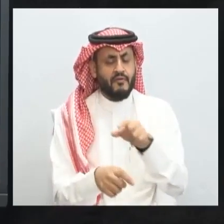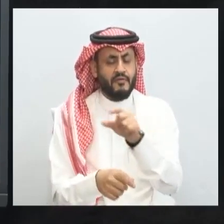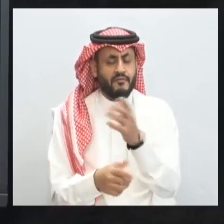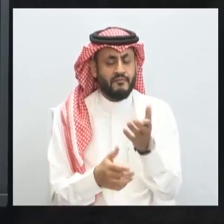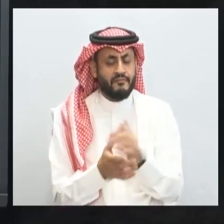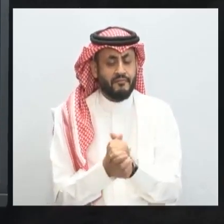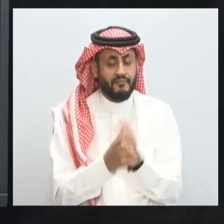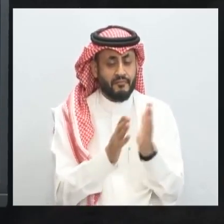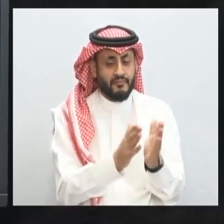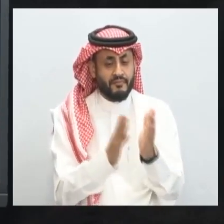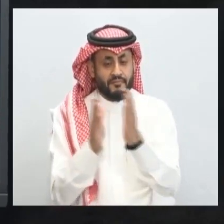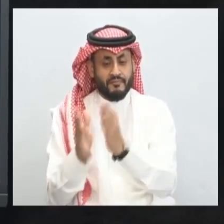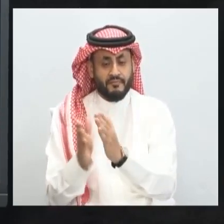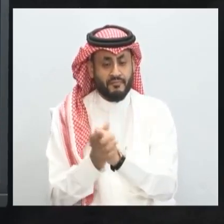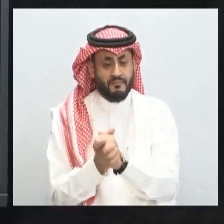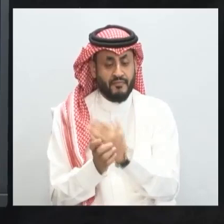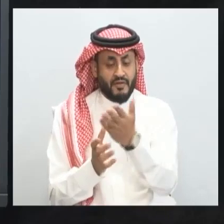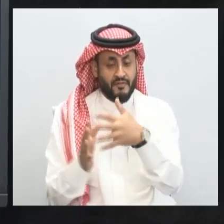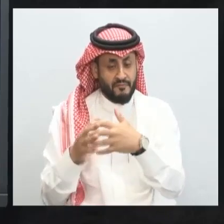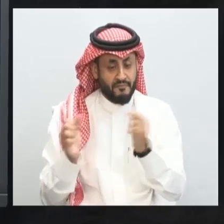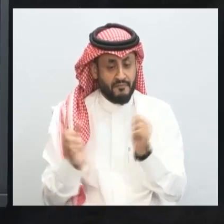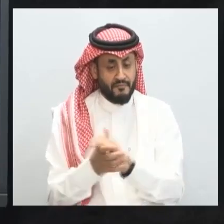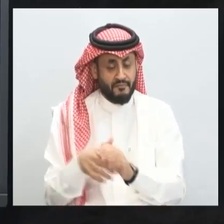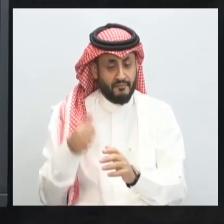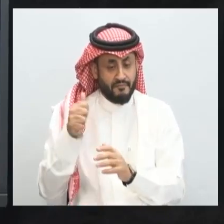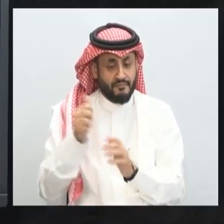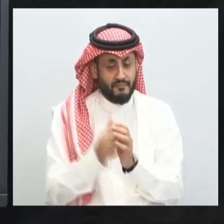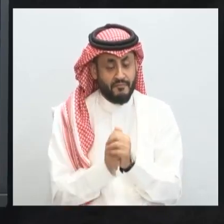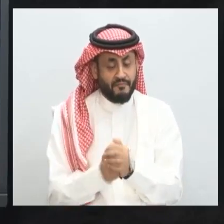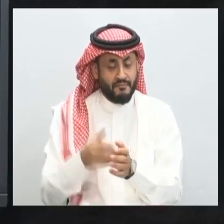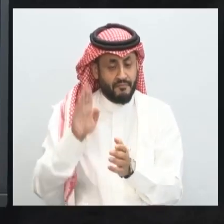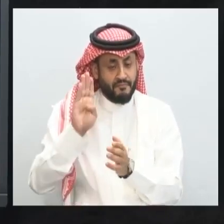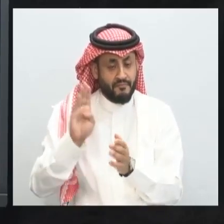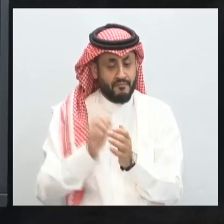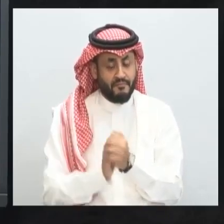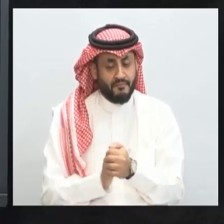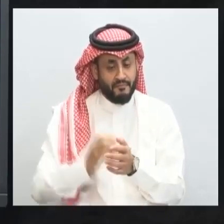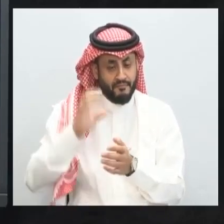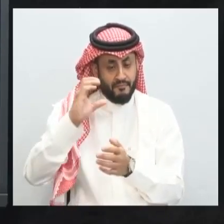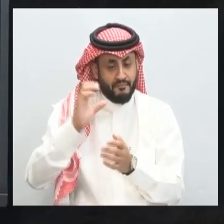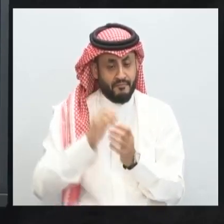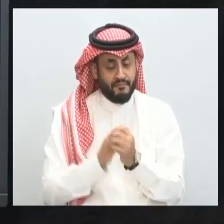other side, we have the meanings. We have the first one, A, accidentally. We have here B,